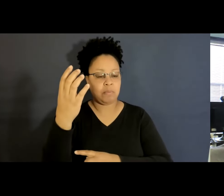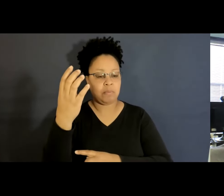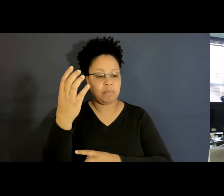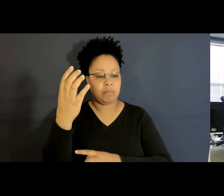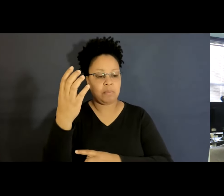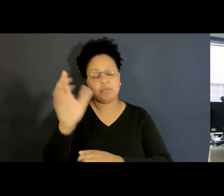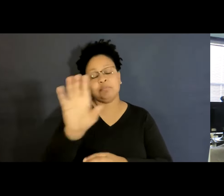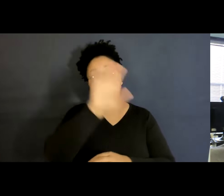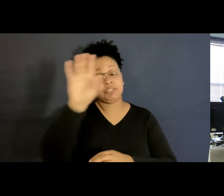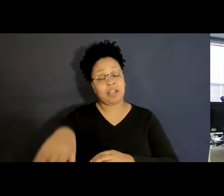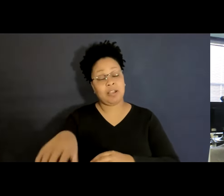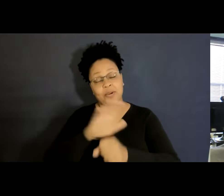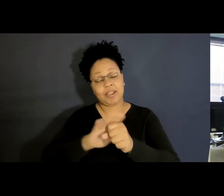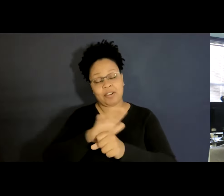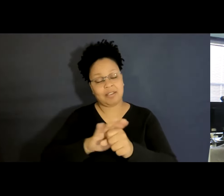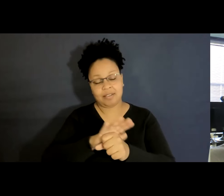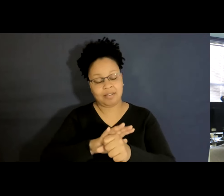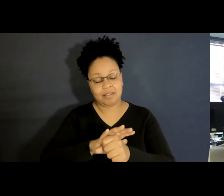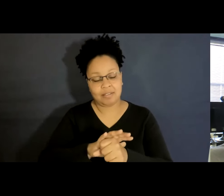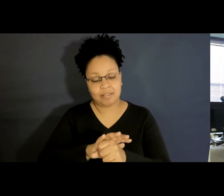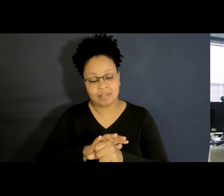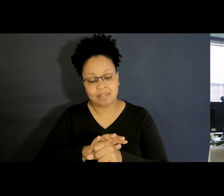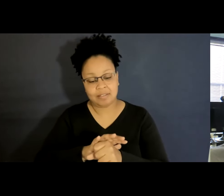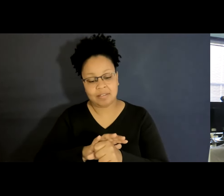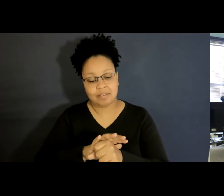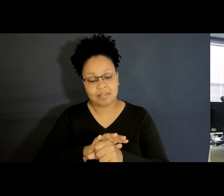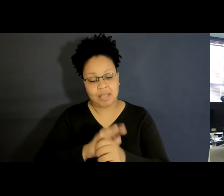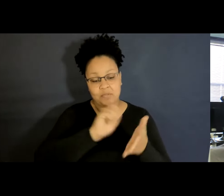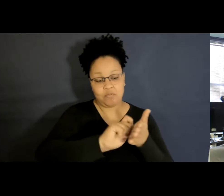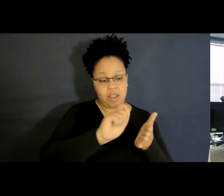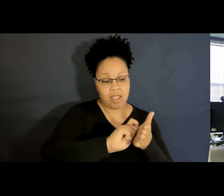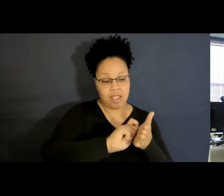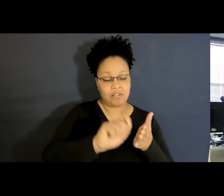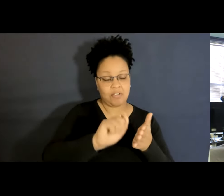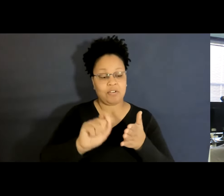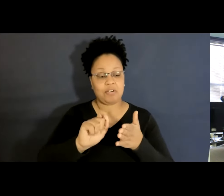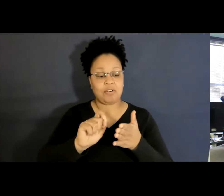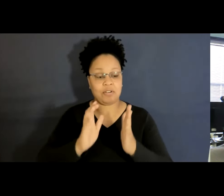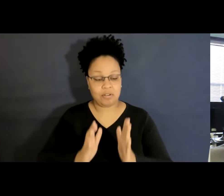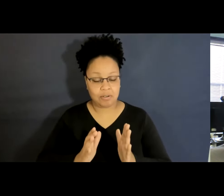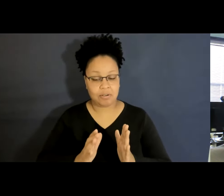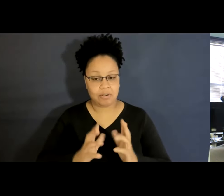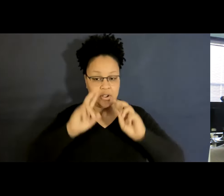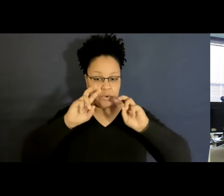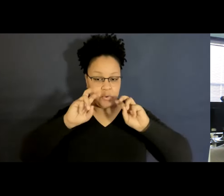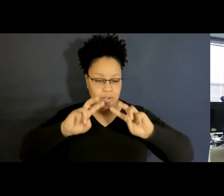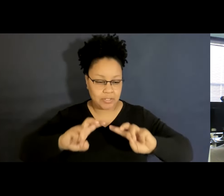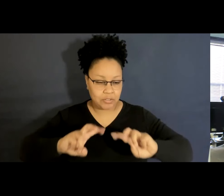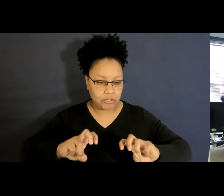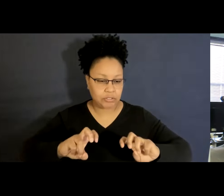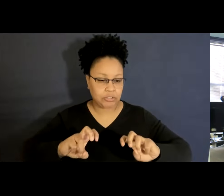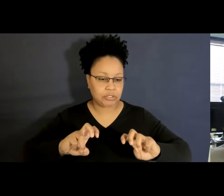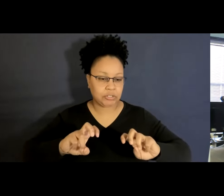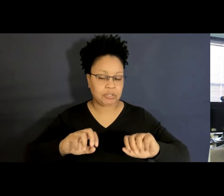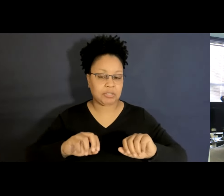and writer primarily, as well as a research associate at